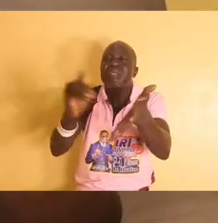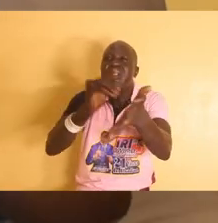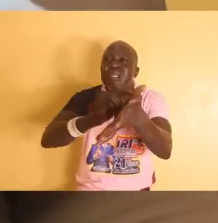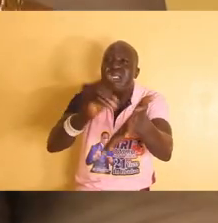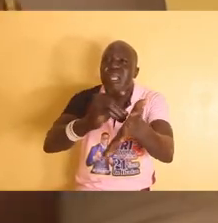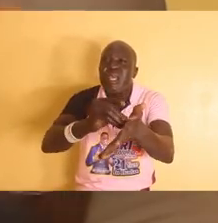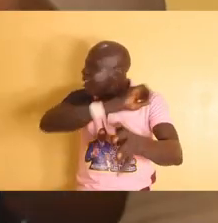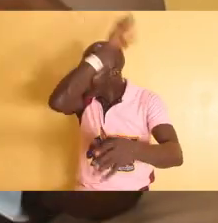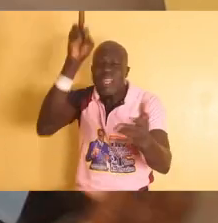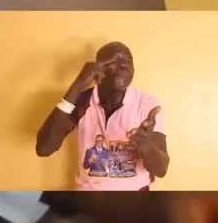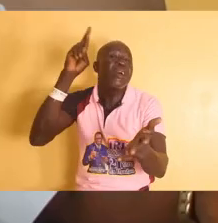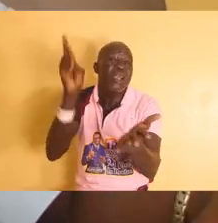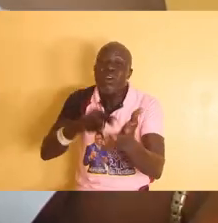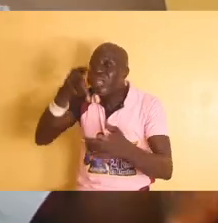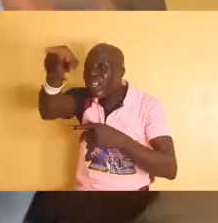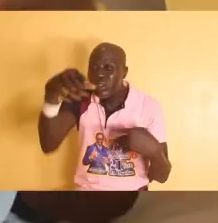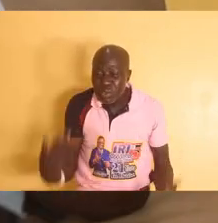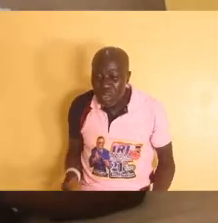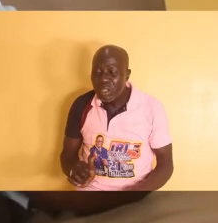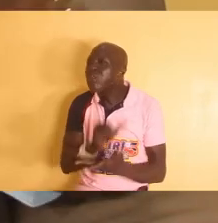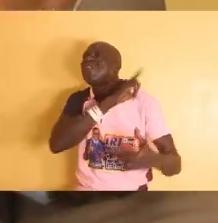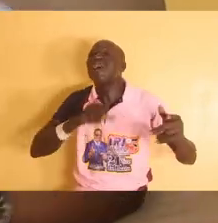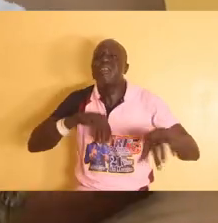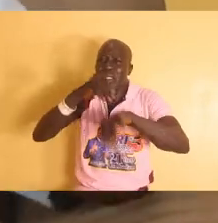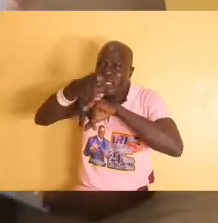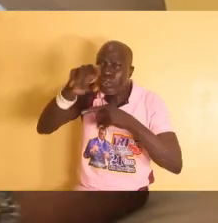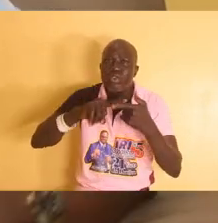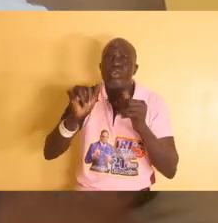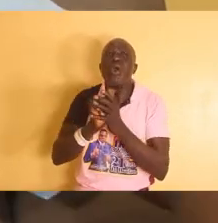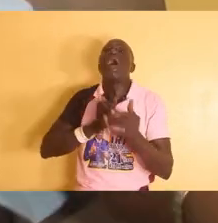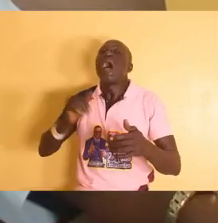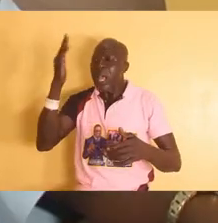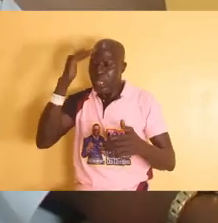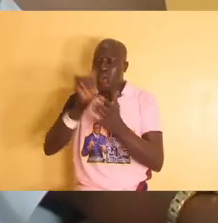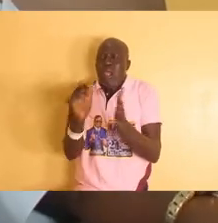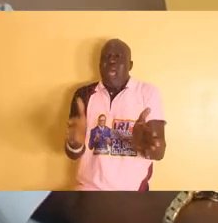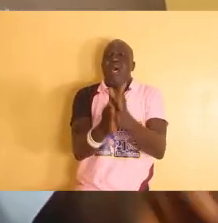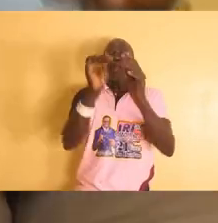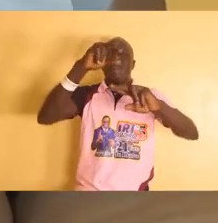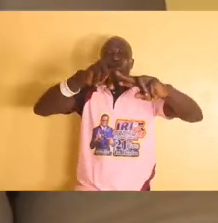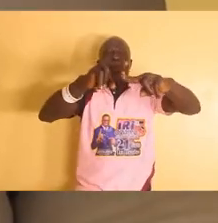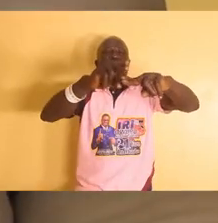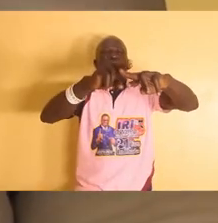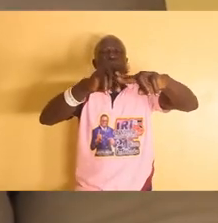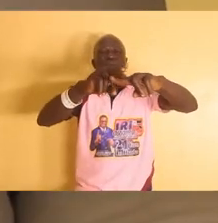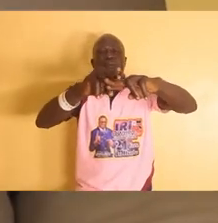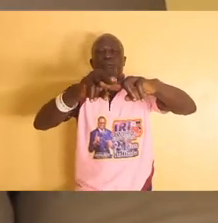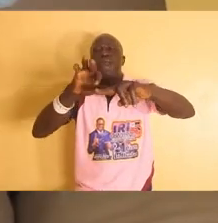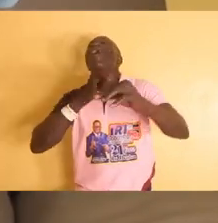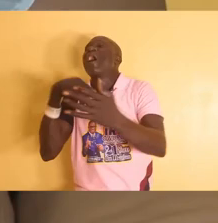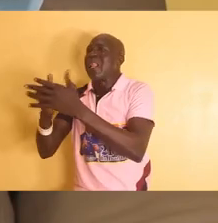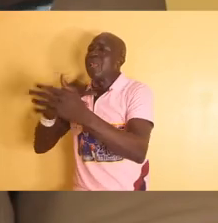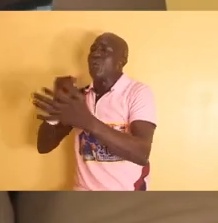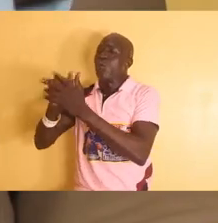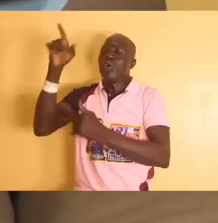gave you a date. Recognize it. Diamond. It's not that same thing. Even my ancestors saw